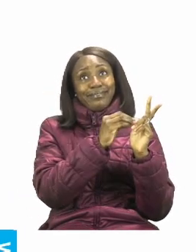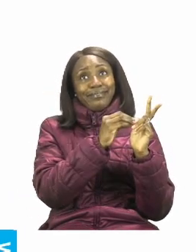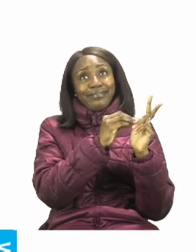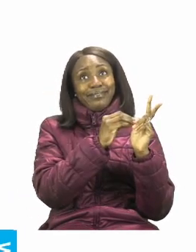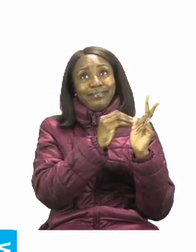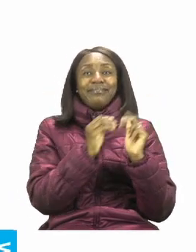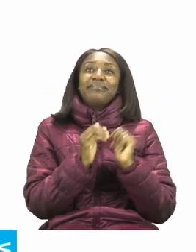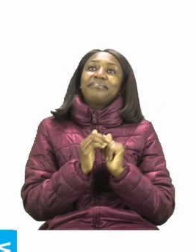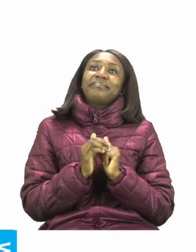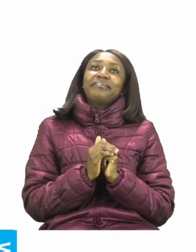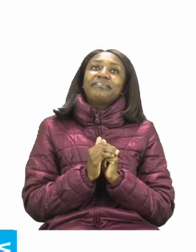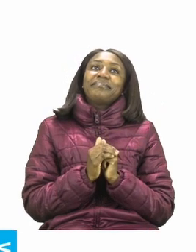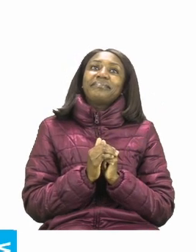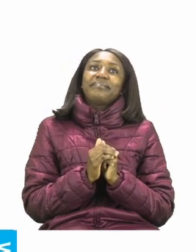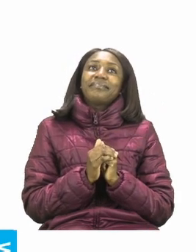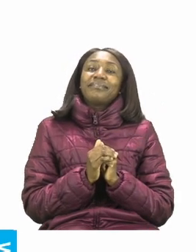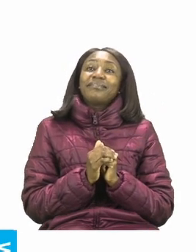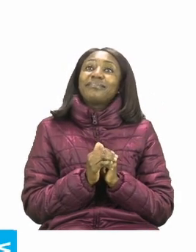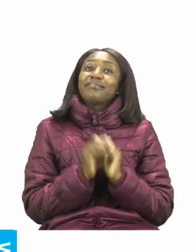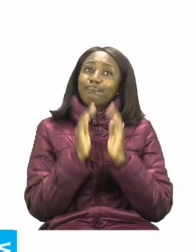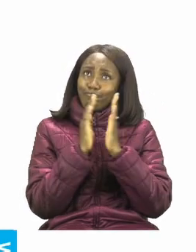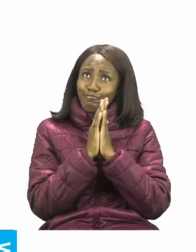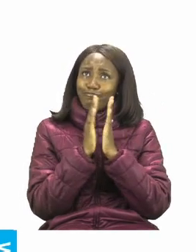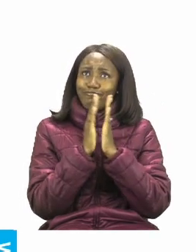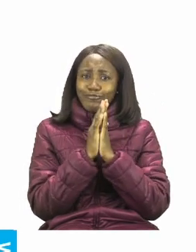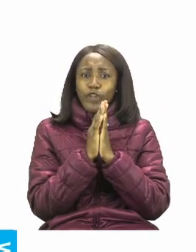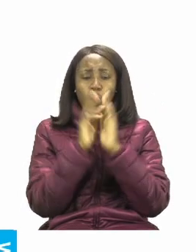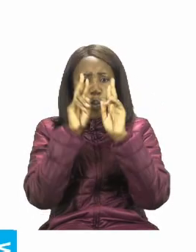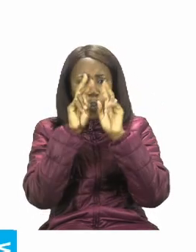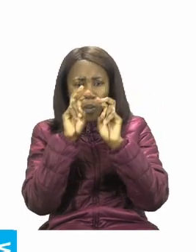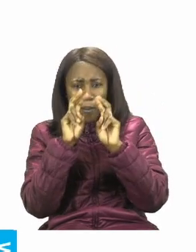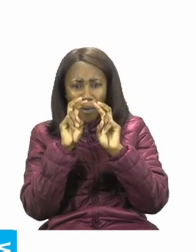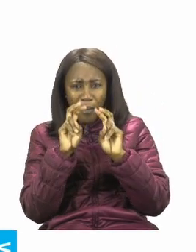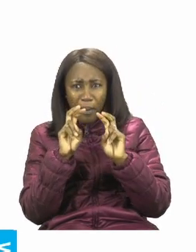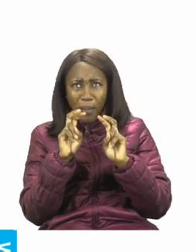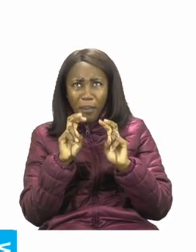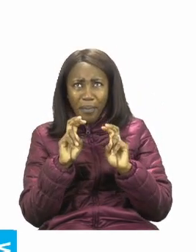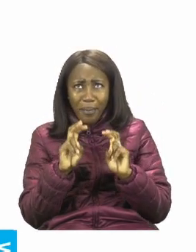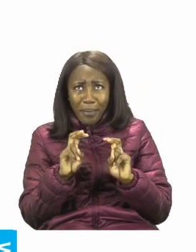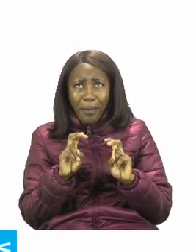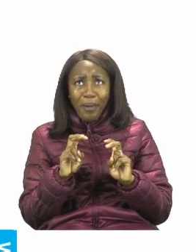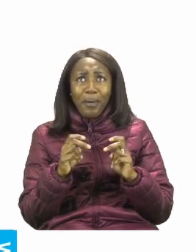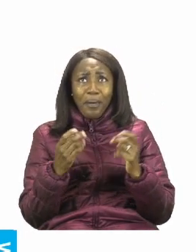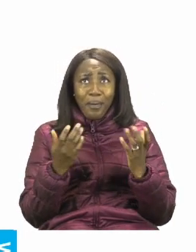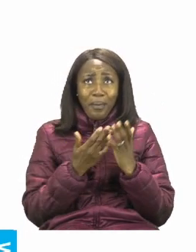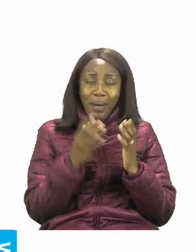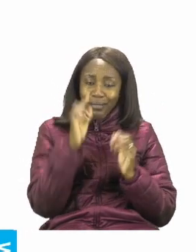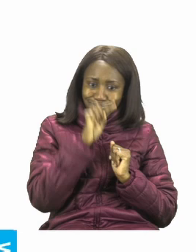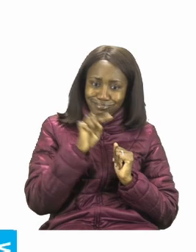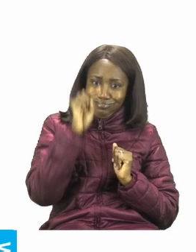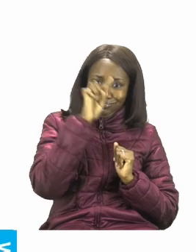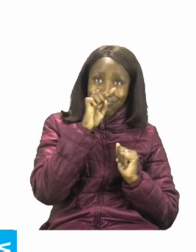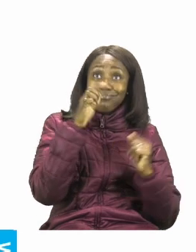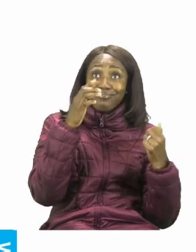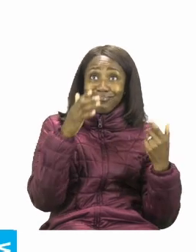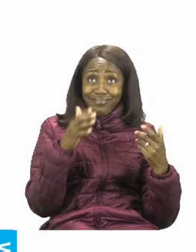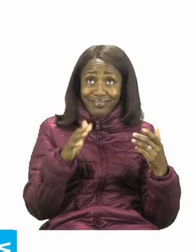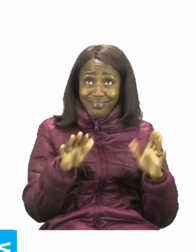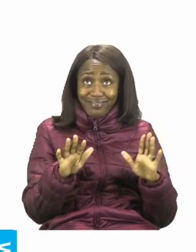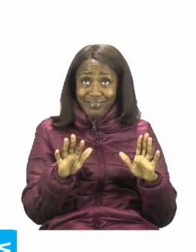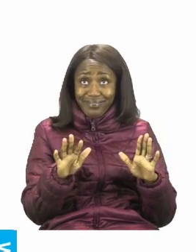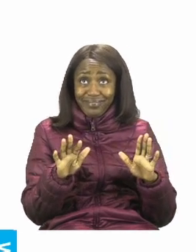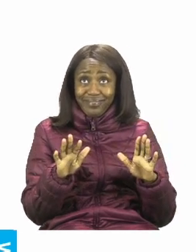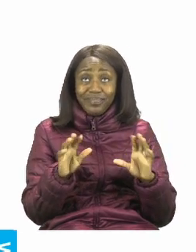strangers. So you have to look and see which words you have,